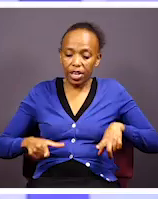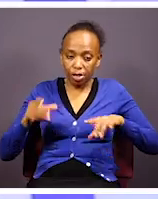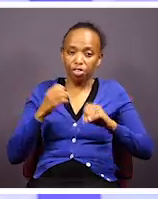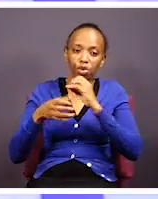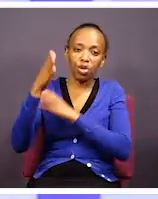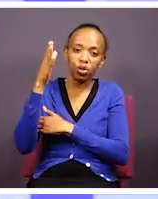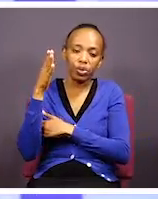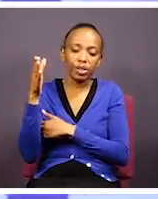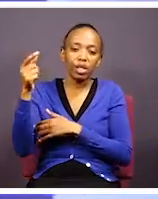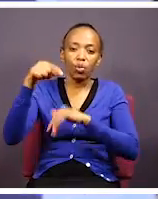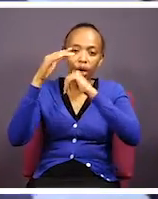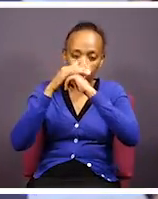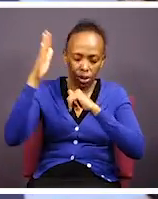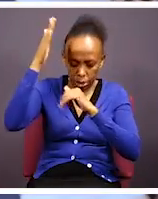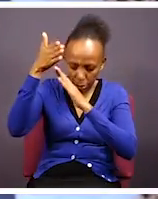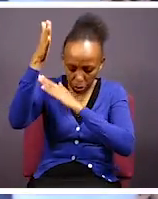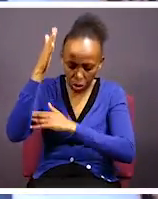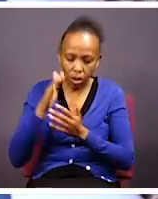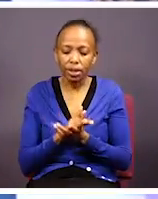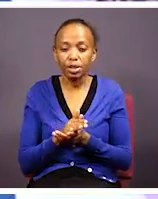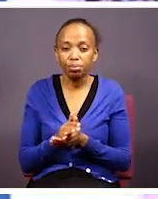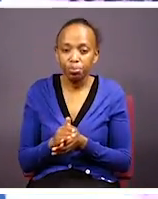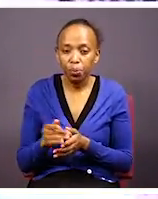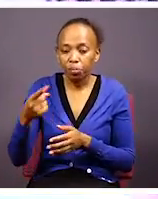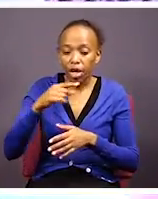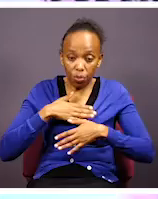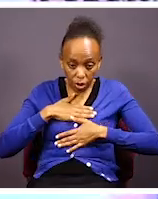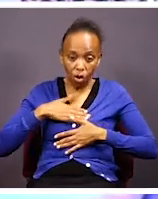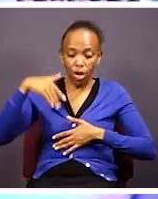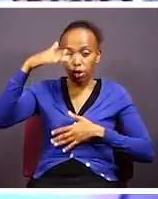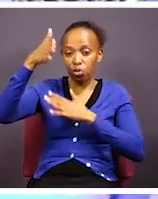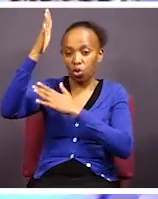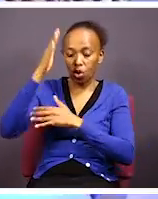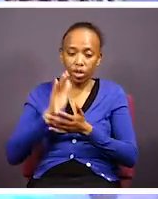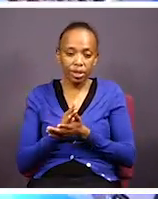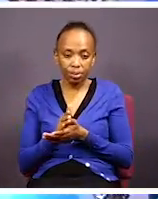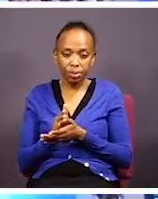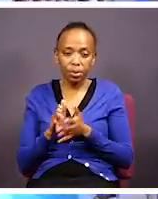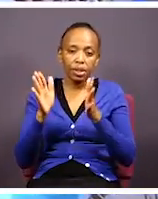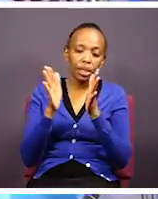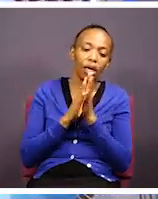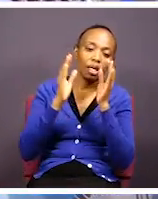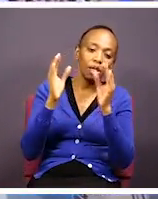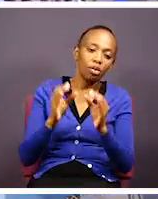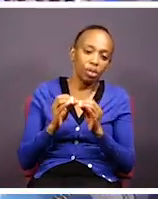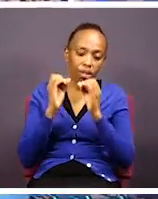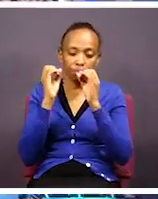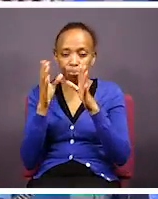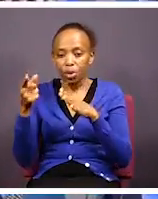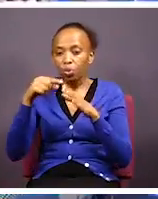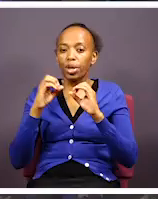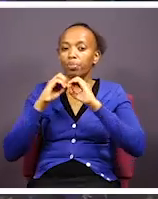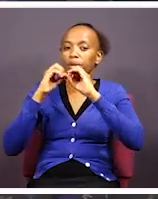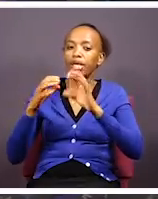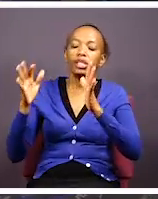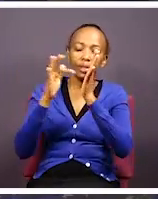god we worship you god and we honor your god hallelujah we bless